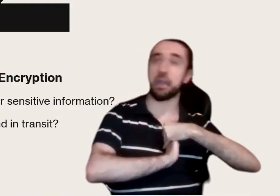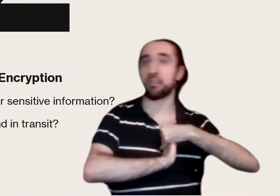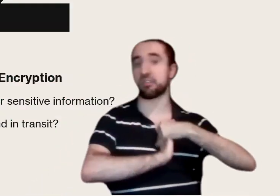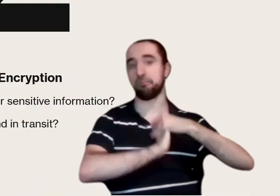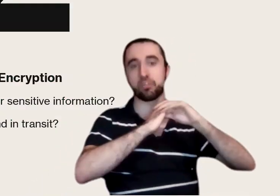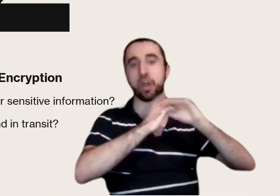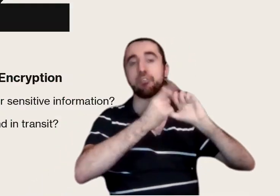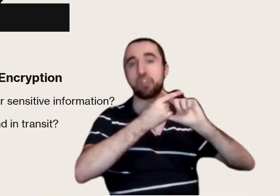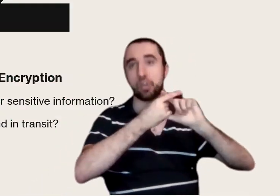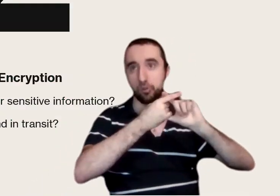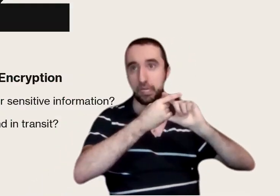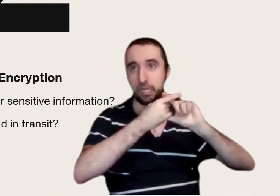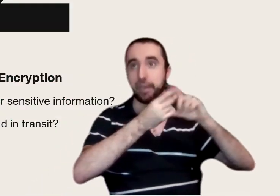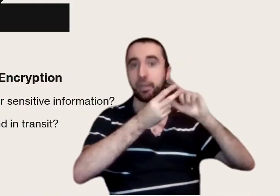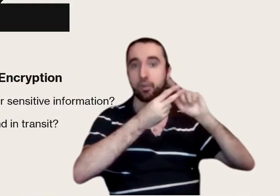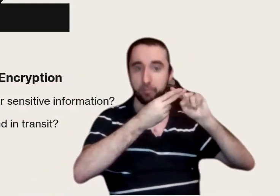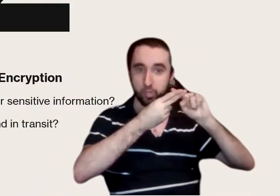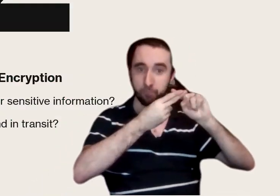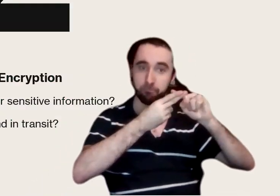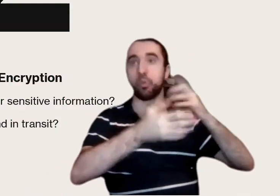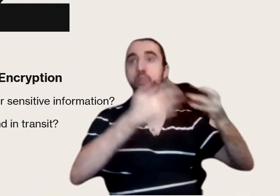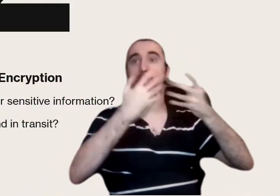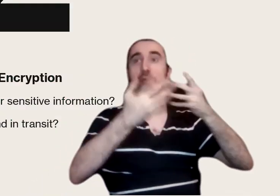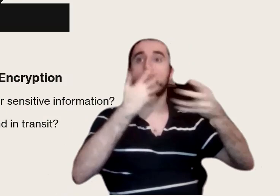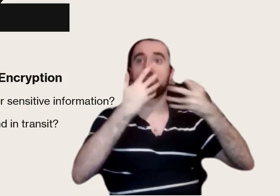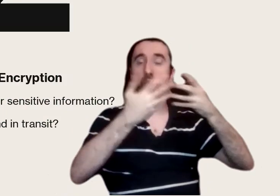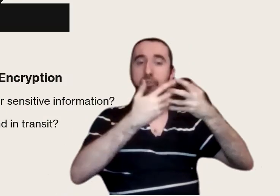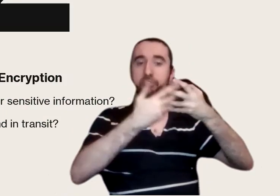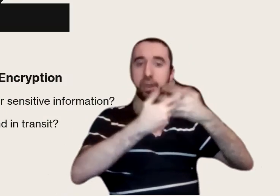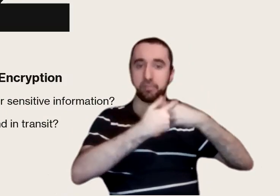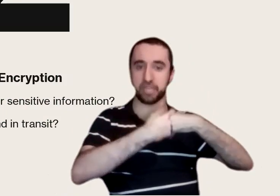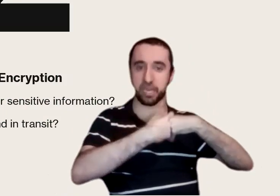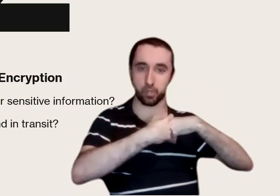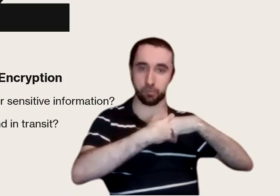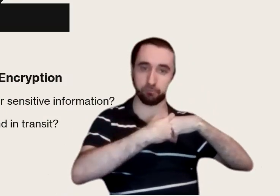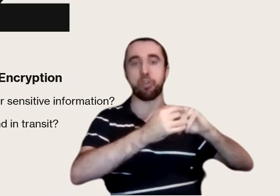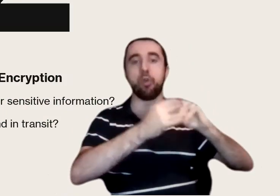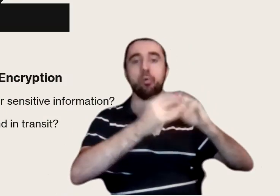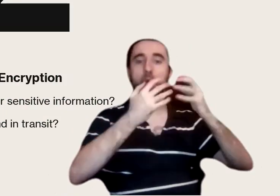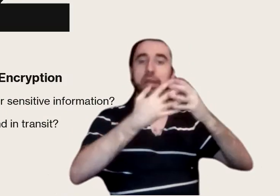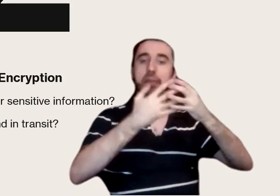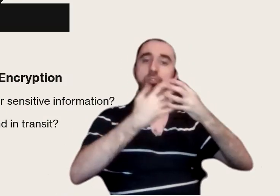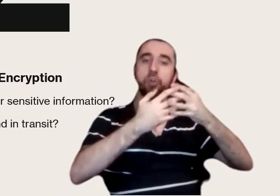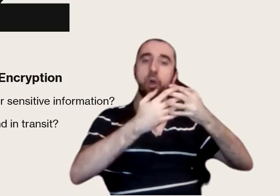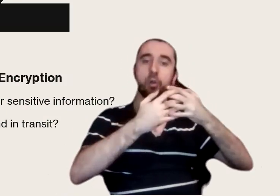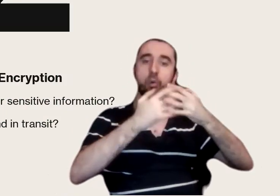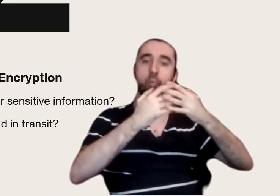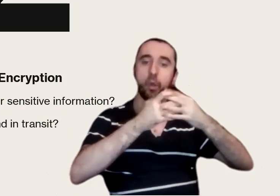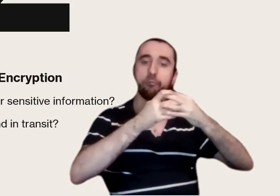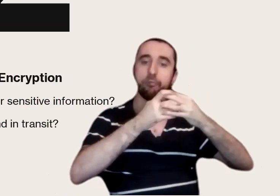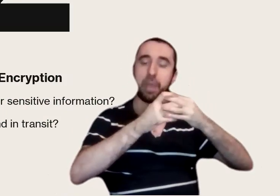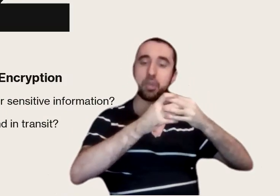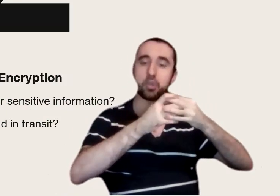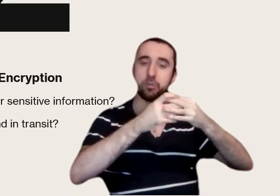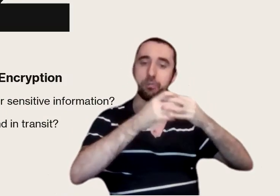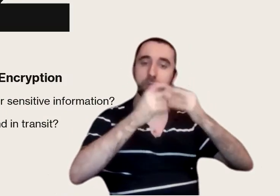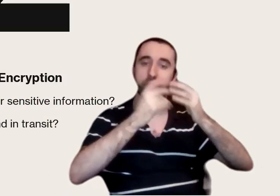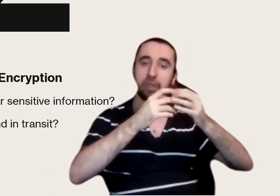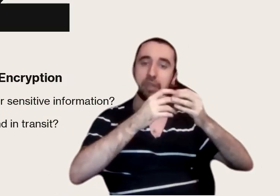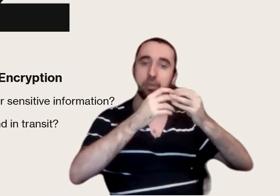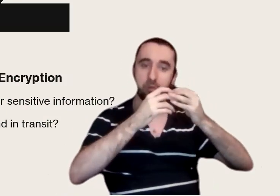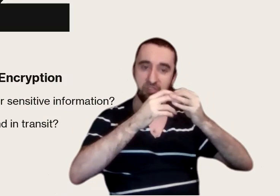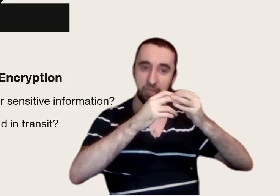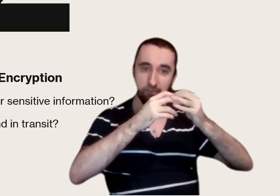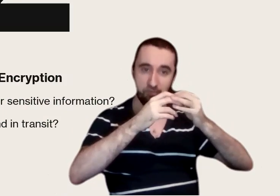check is data security and encryption, which revolves around data protection. So we need to know what information